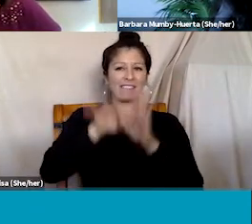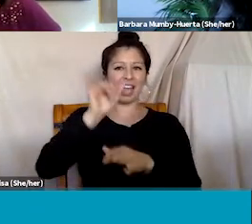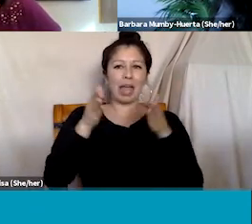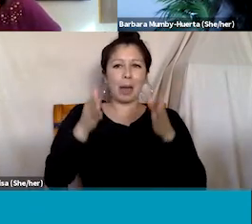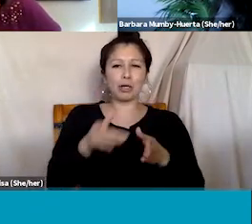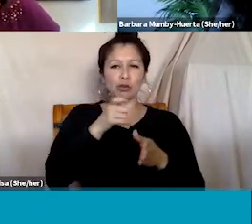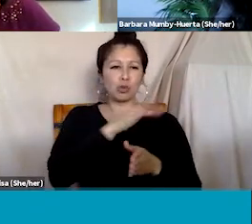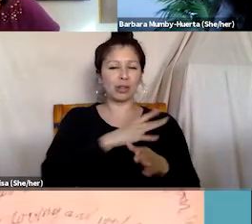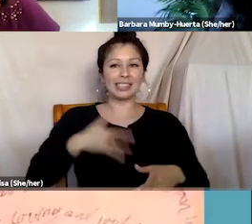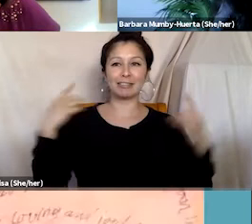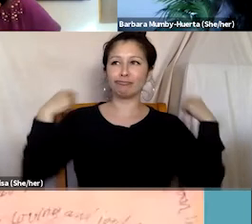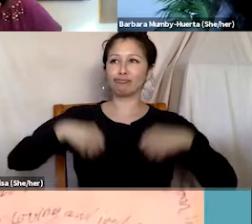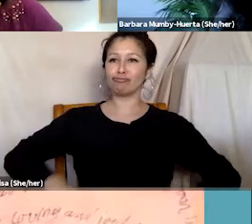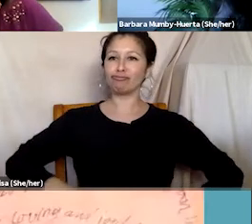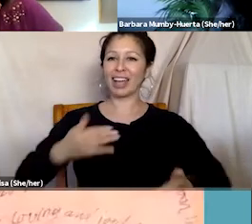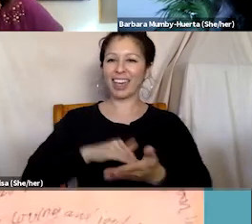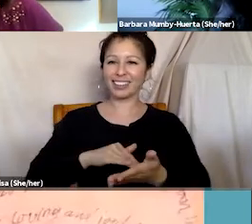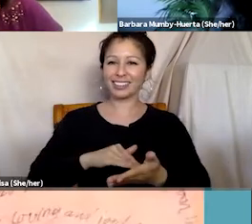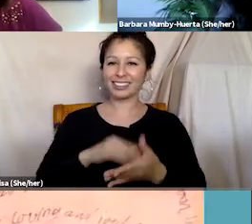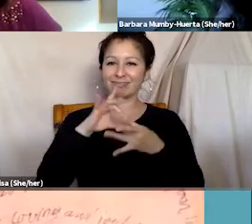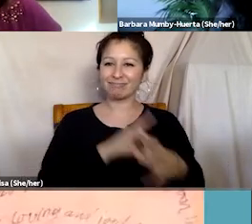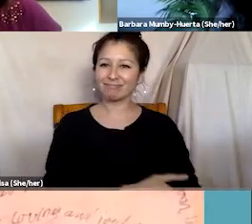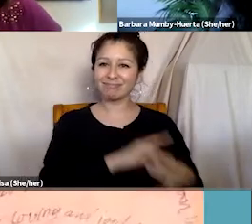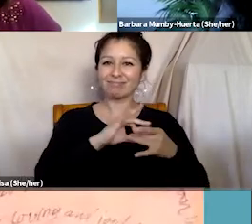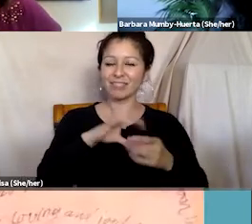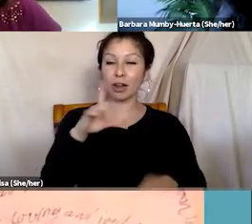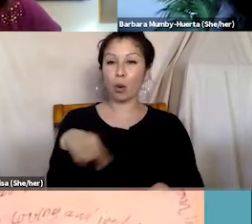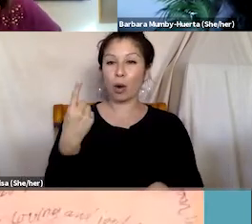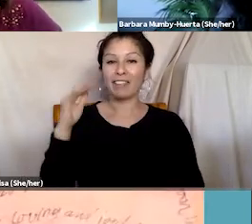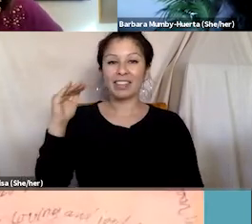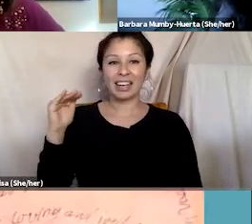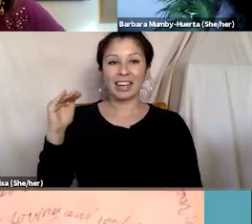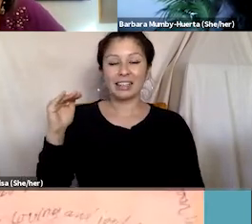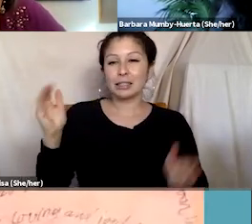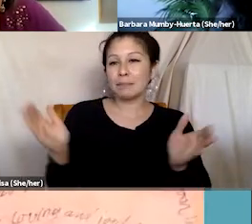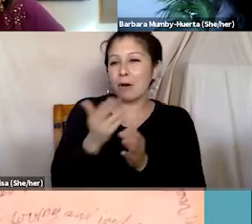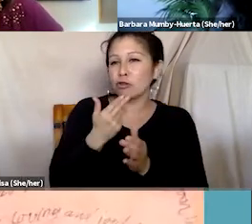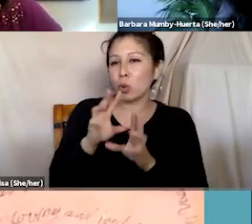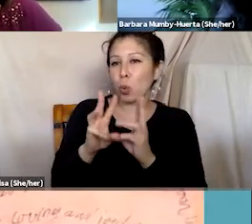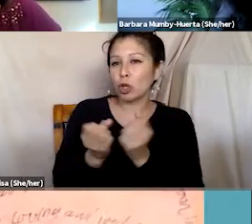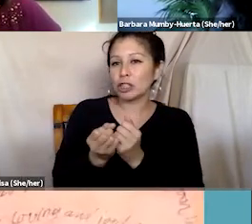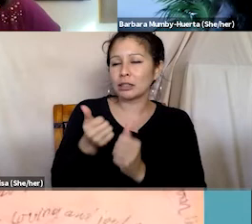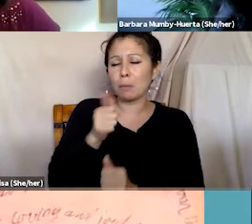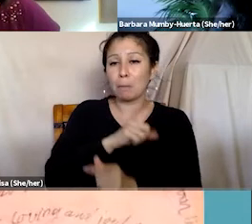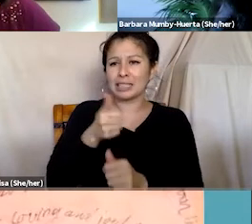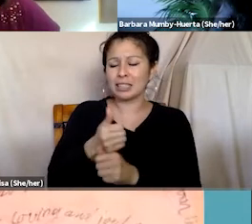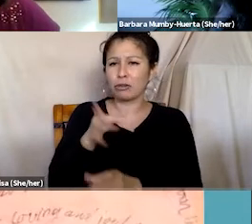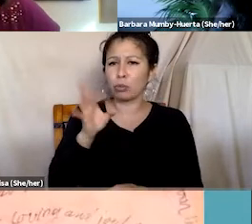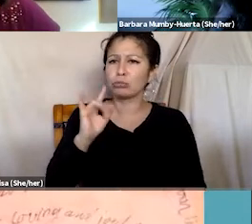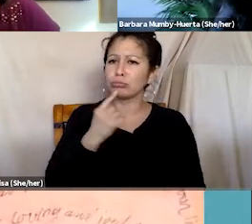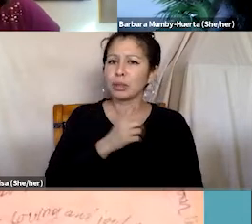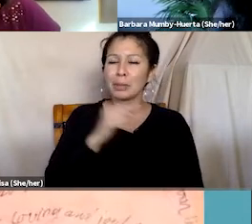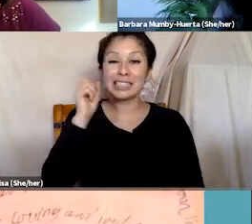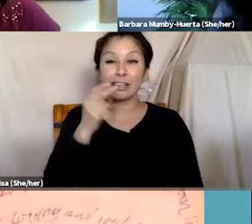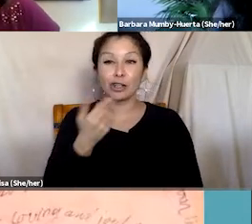again. Next slide. So one of the little workshops, which is really profound but sounds cute,